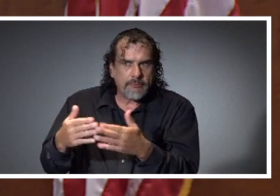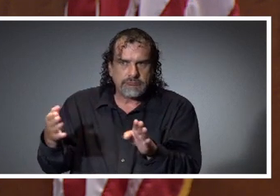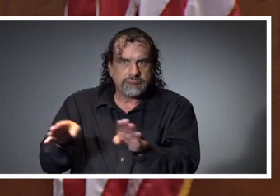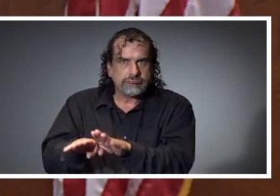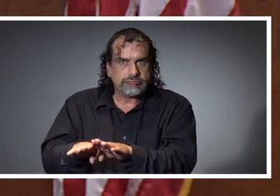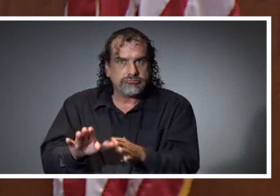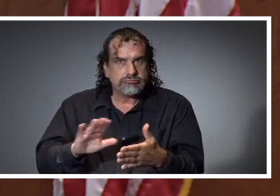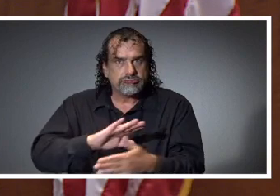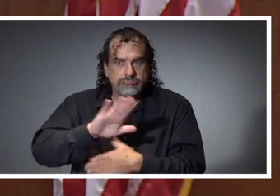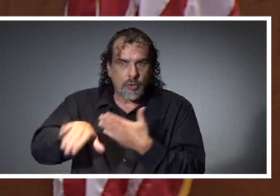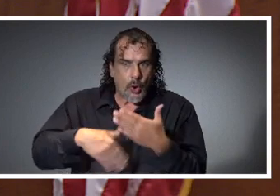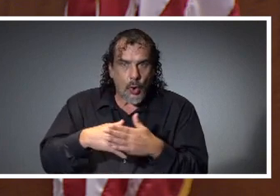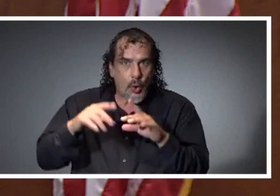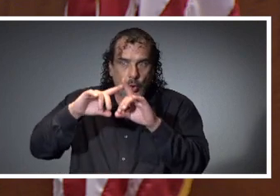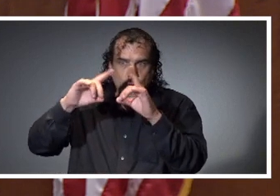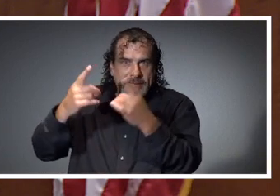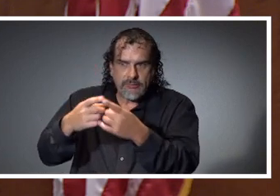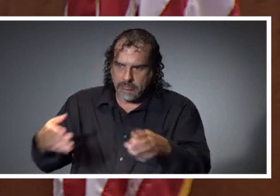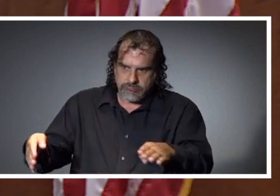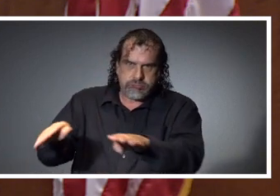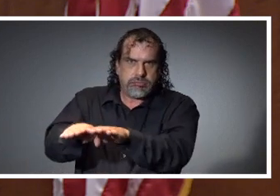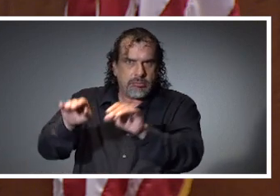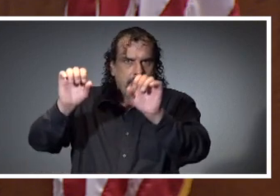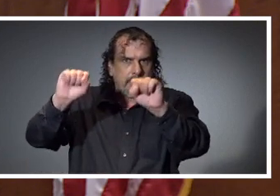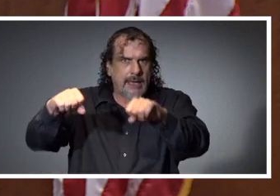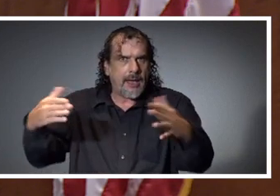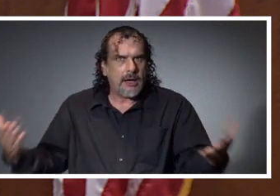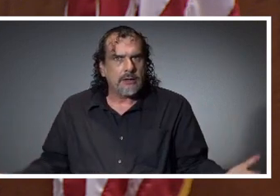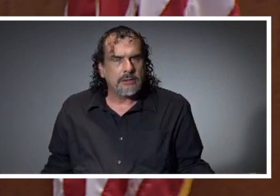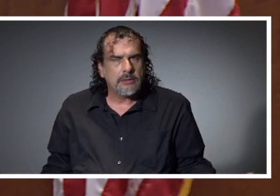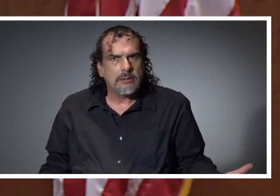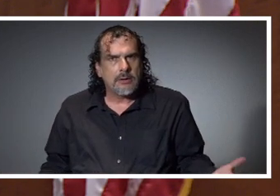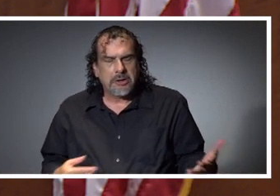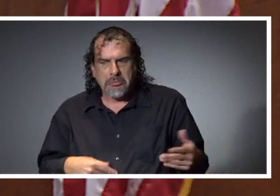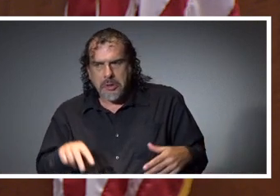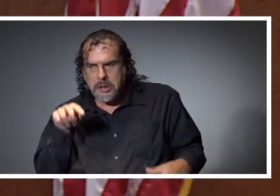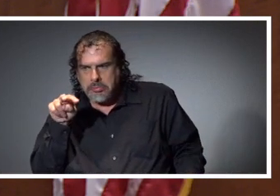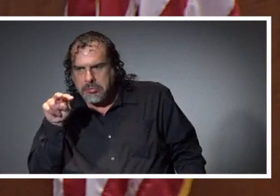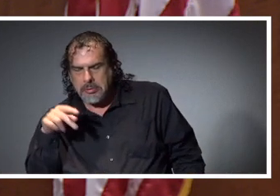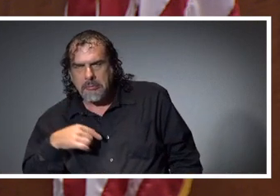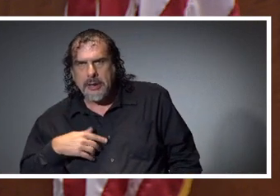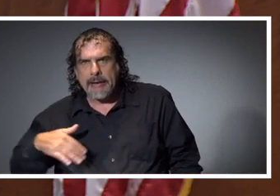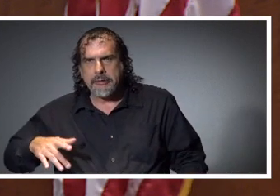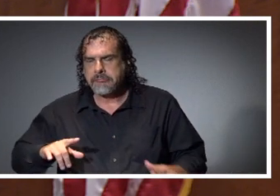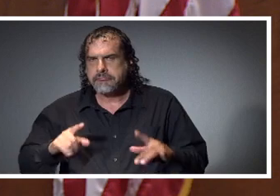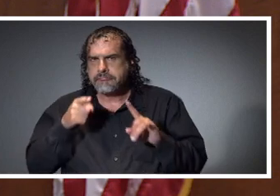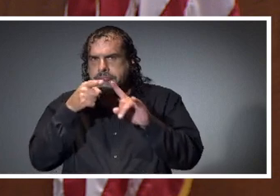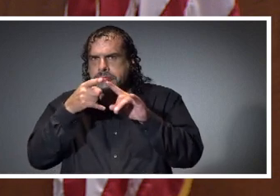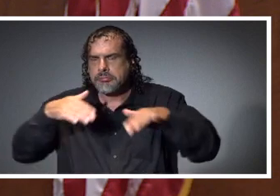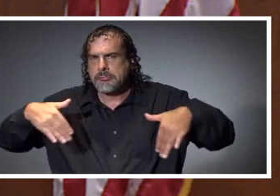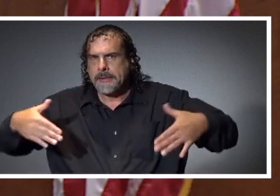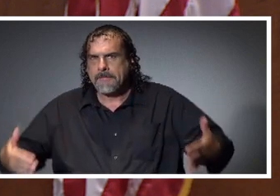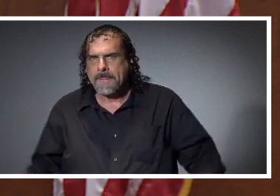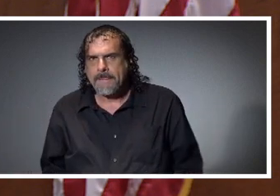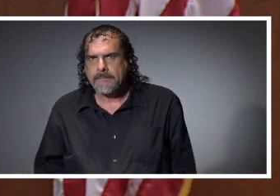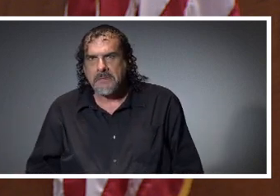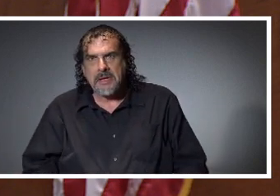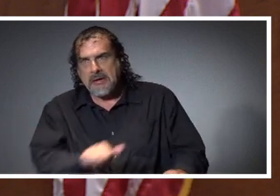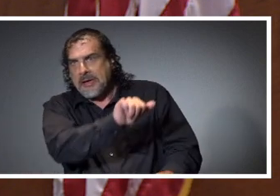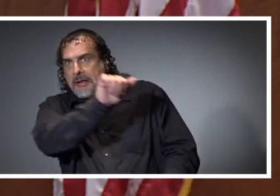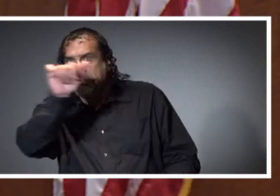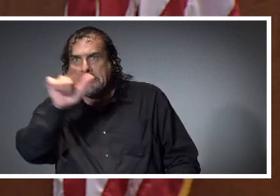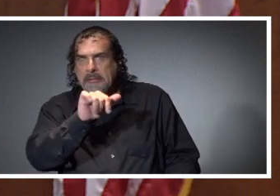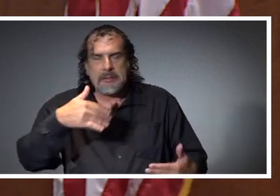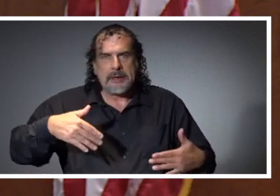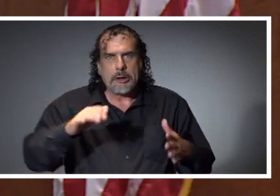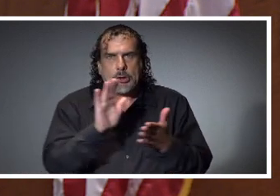down a particular school district. We will continue to monitor that. I don't believe we've reached that point in any district at this point in